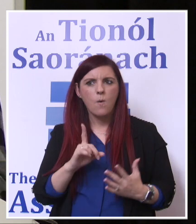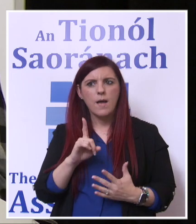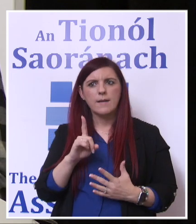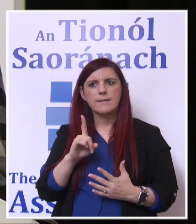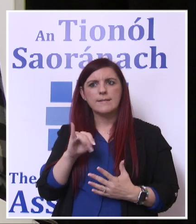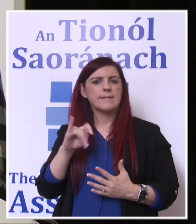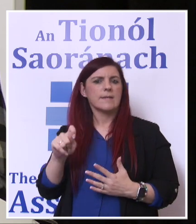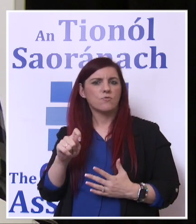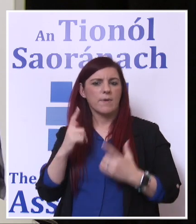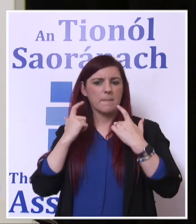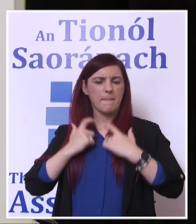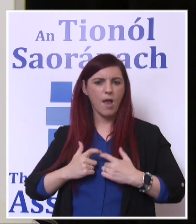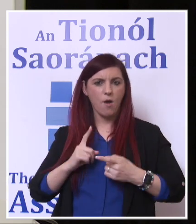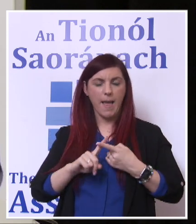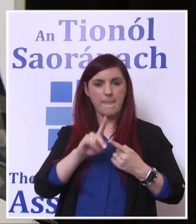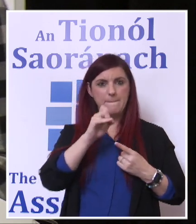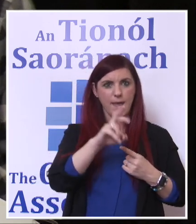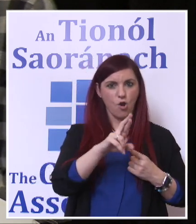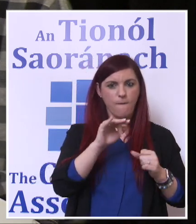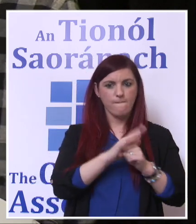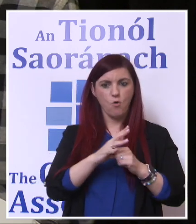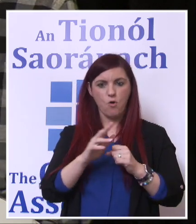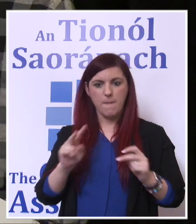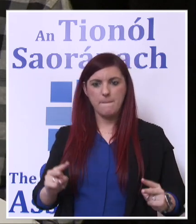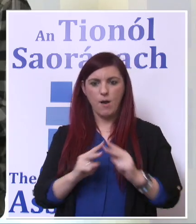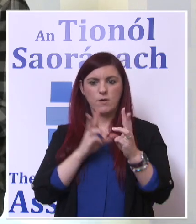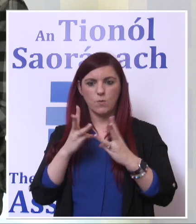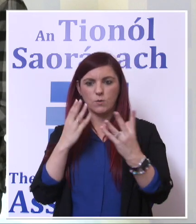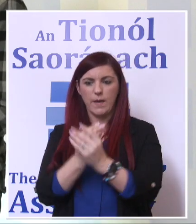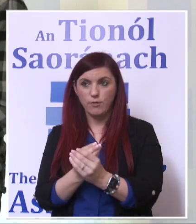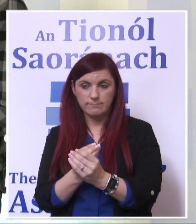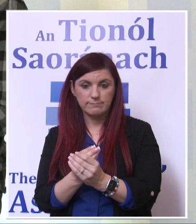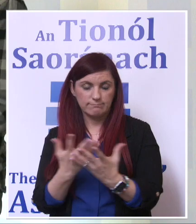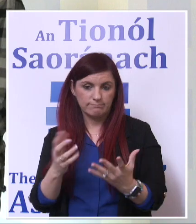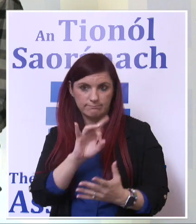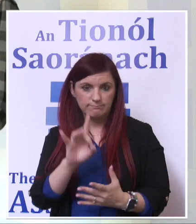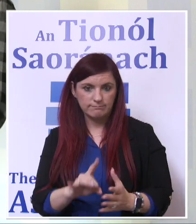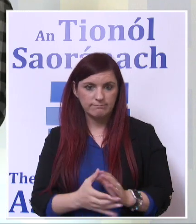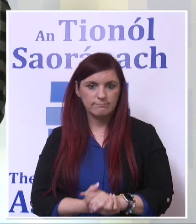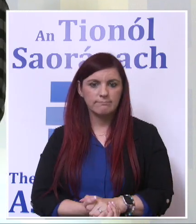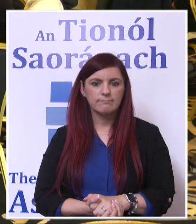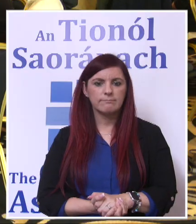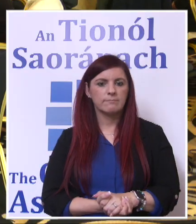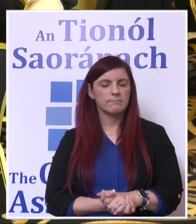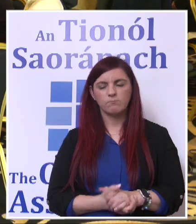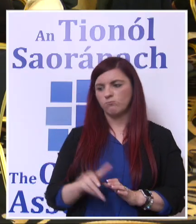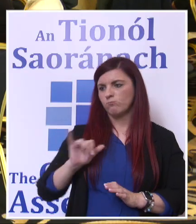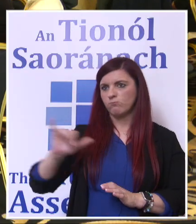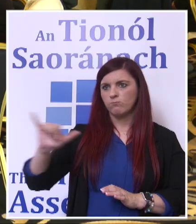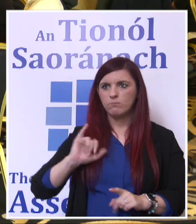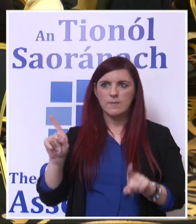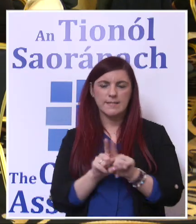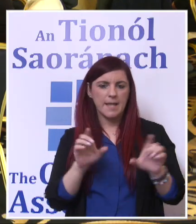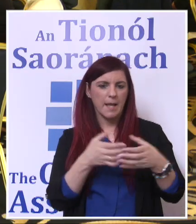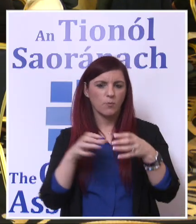for Paris work together. it depends if we are on the same